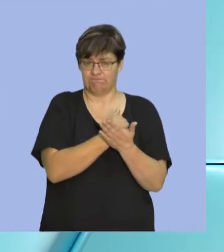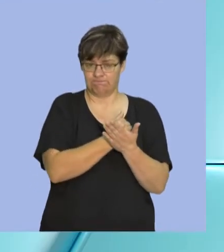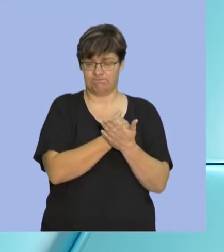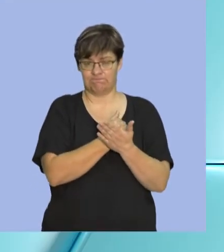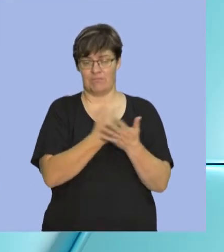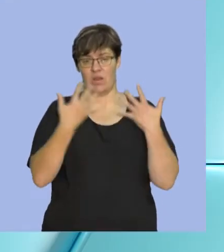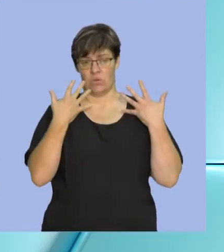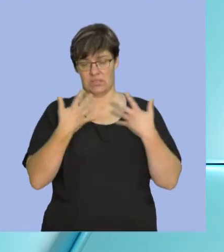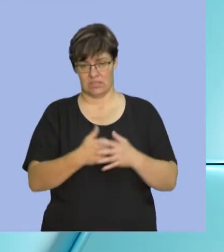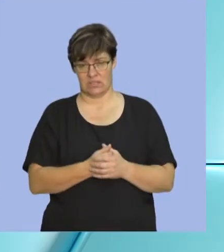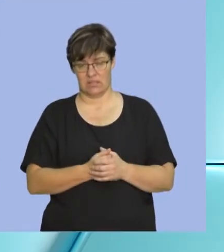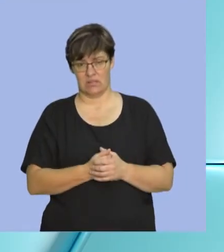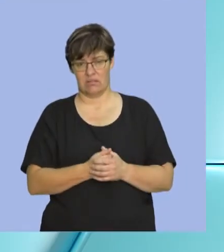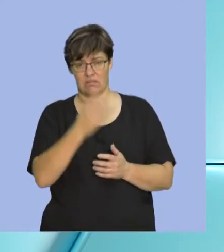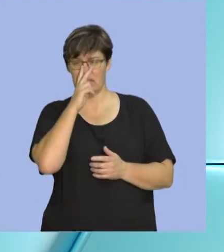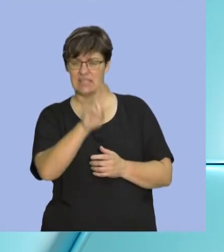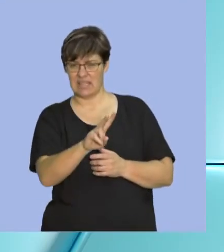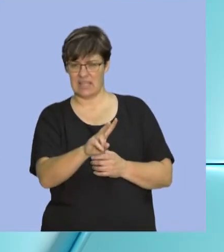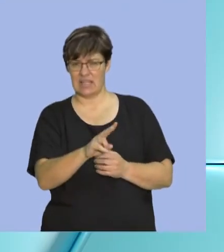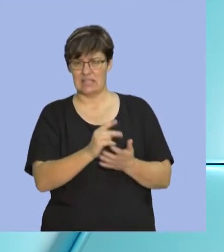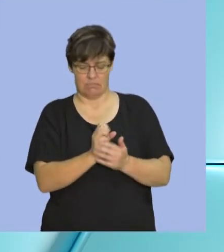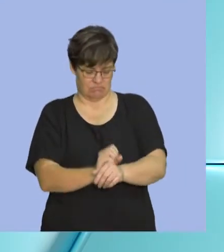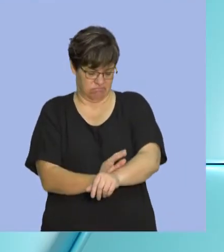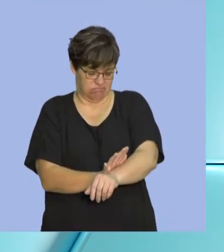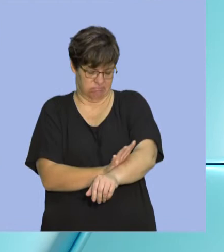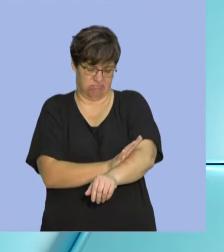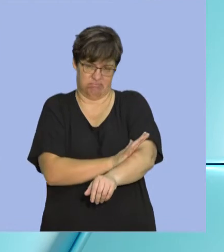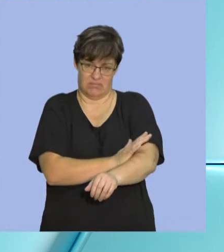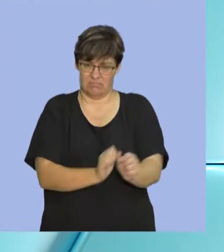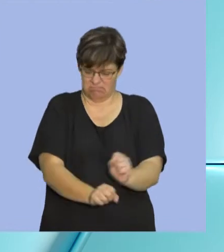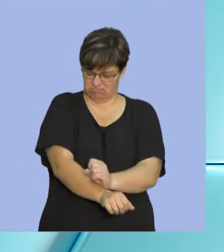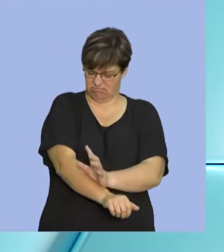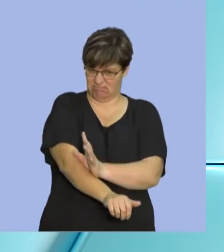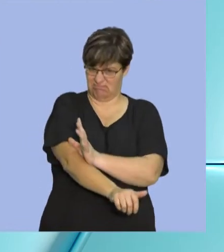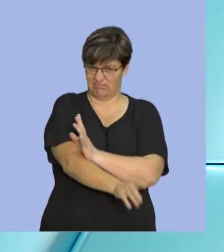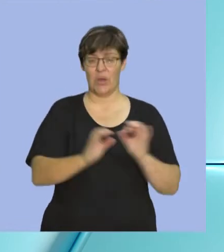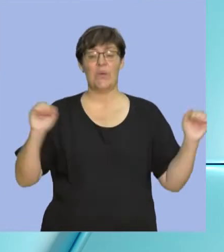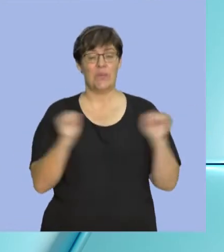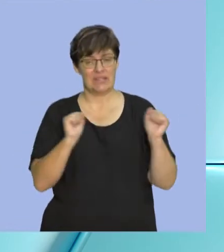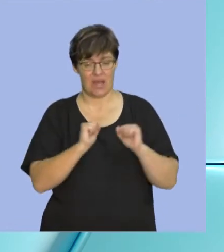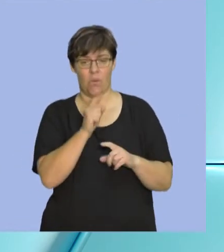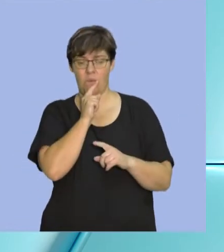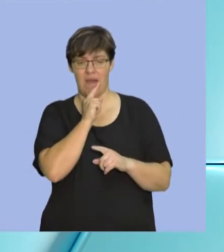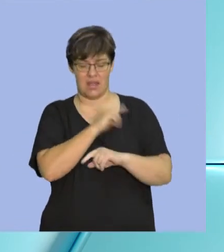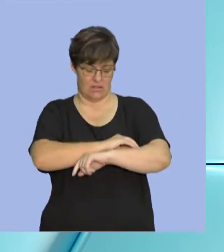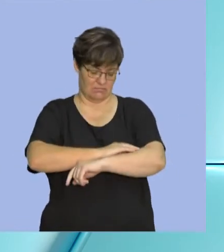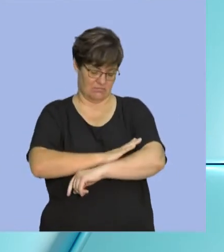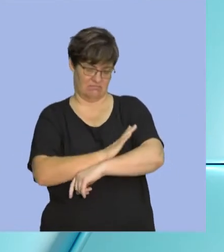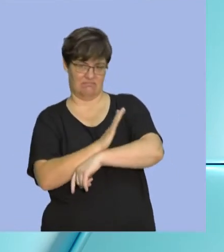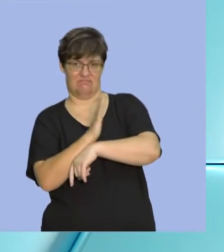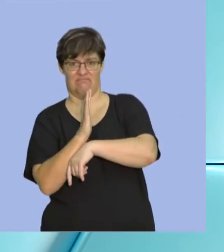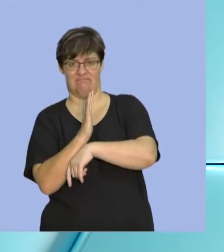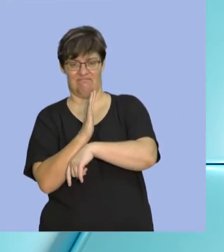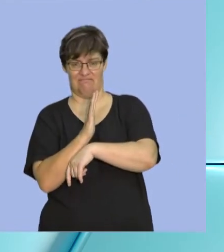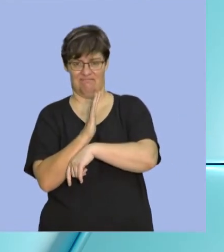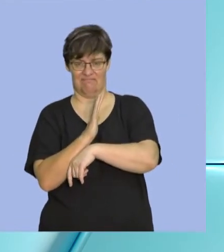so you would notice that sometimes you have goosebumps, and those goosebumps in winter are the hair follicles standing erect. And